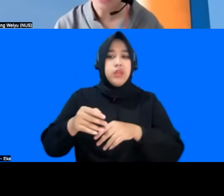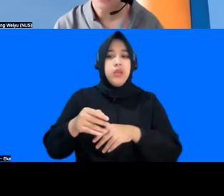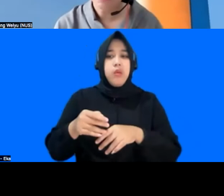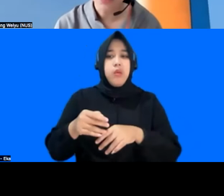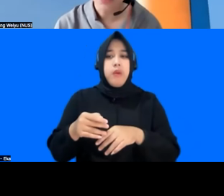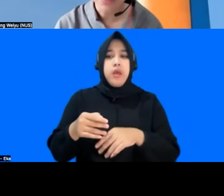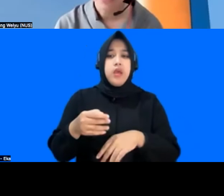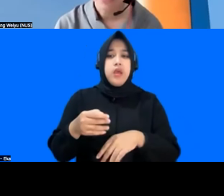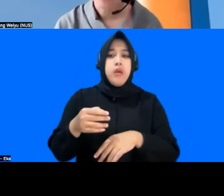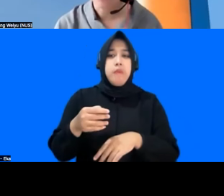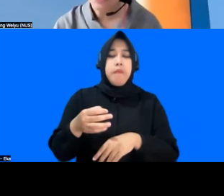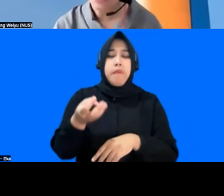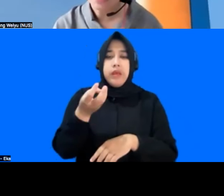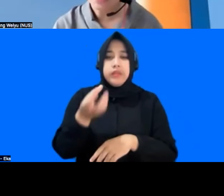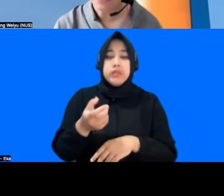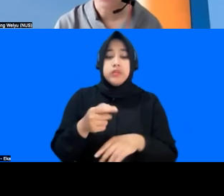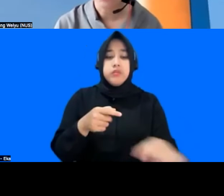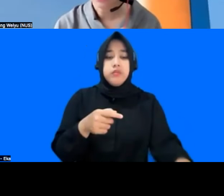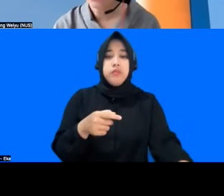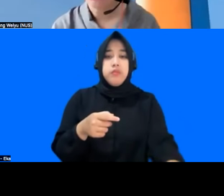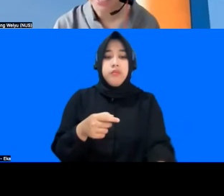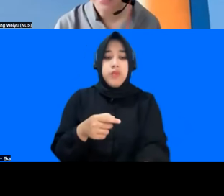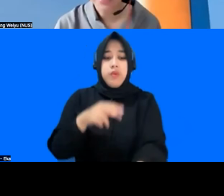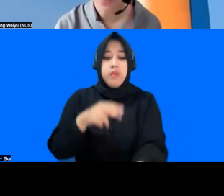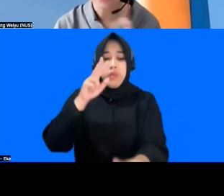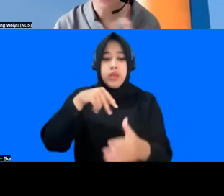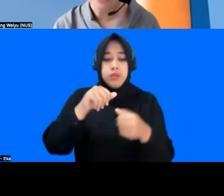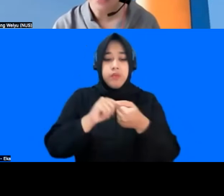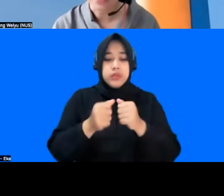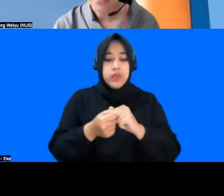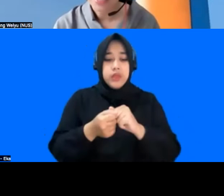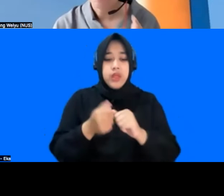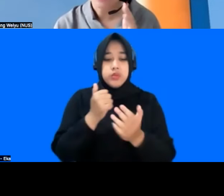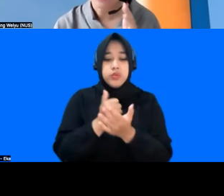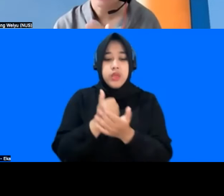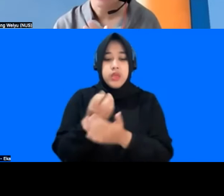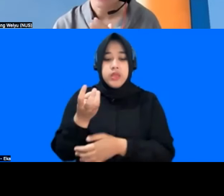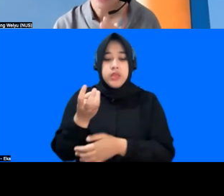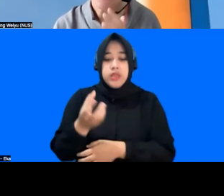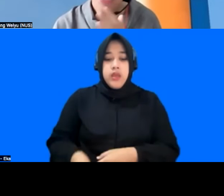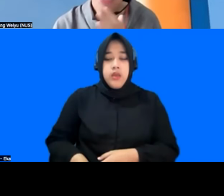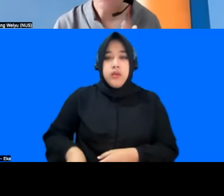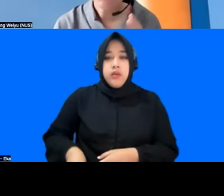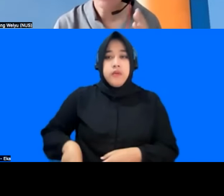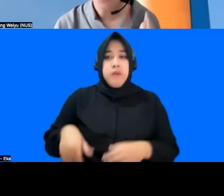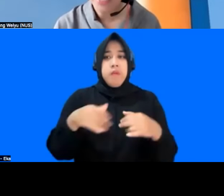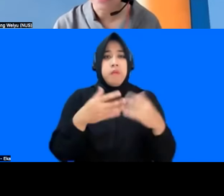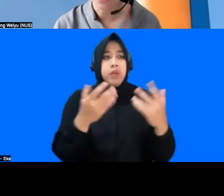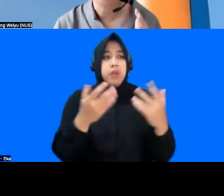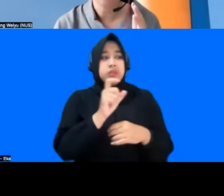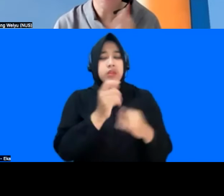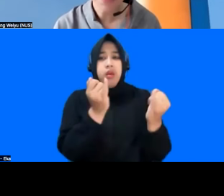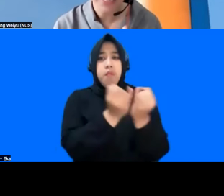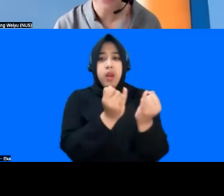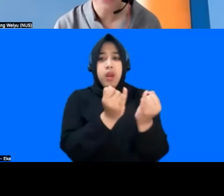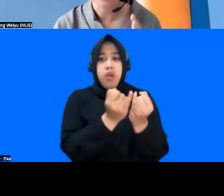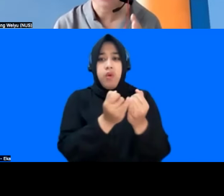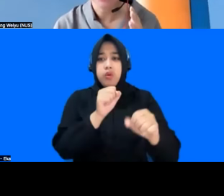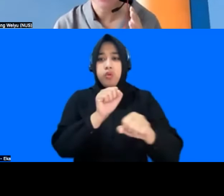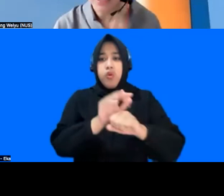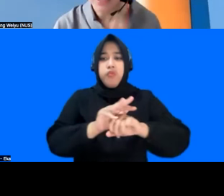here seems to be very simple, how to fight COVID-19. But there are very different ways of